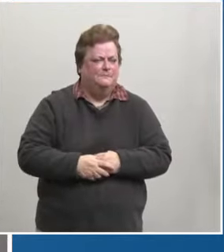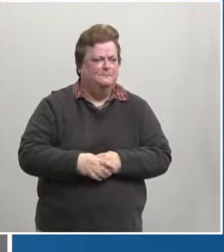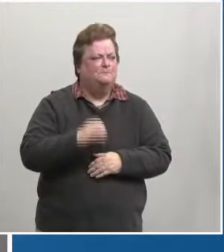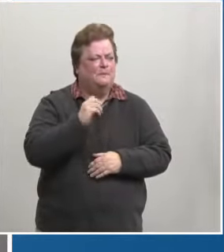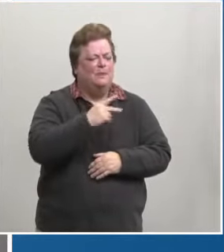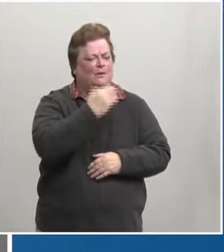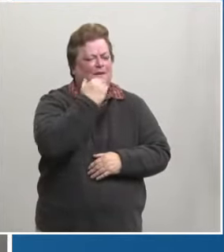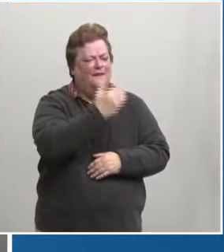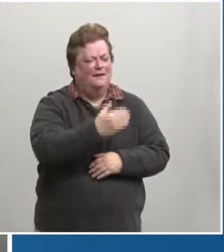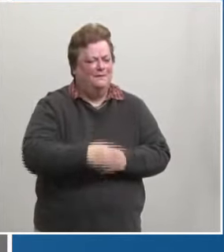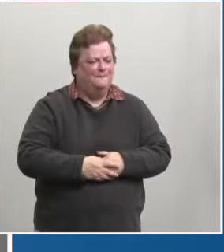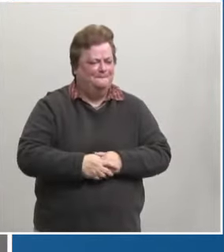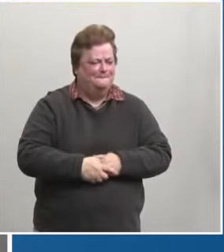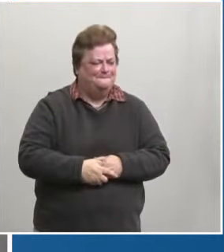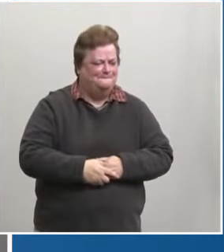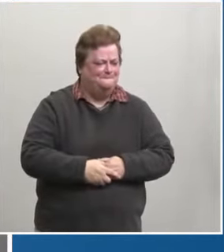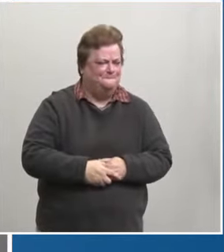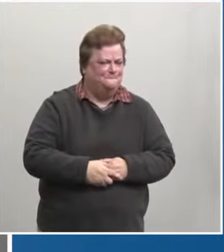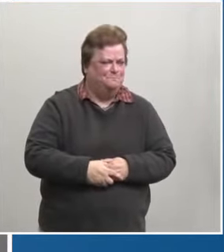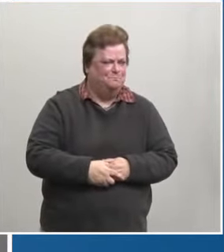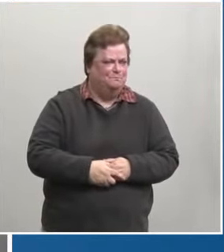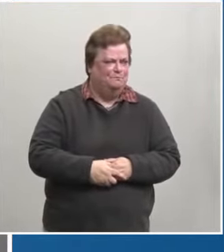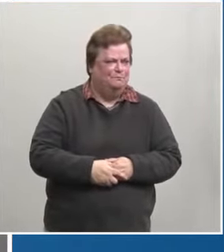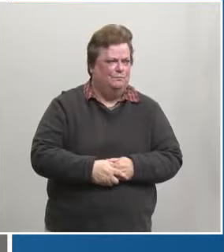Okay, thank you. Mhm.